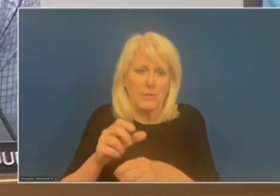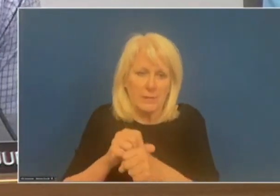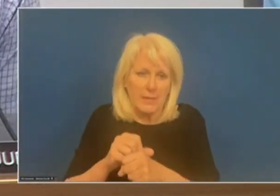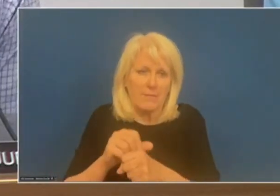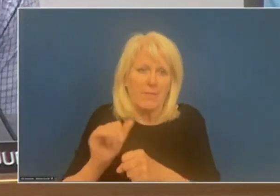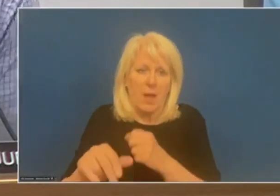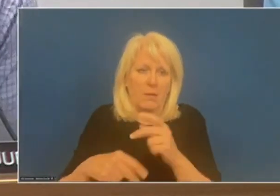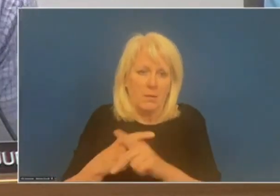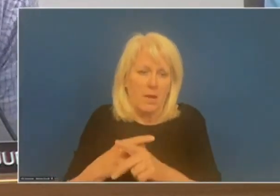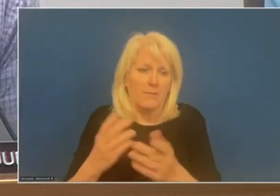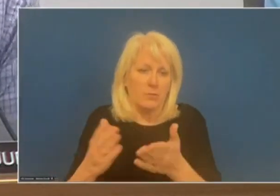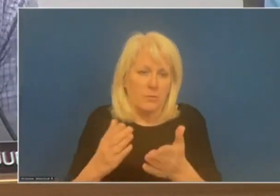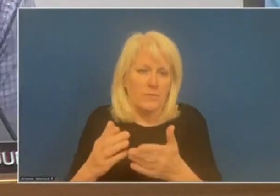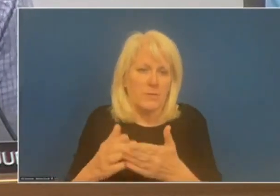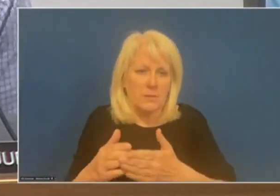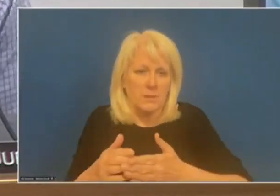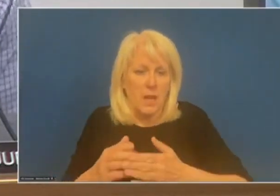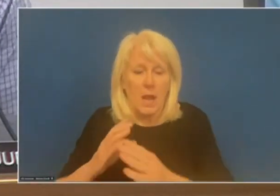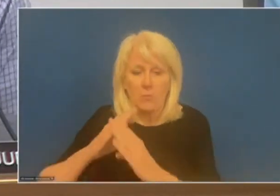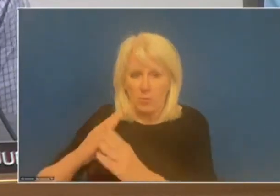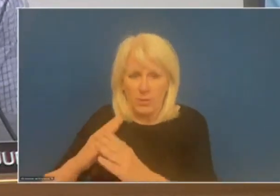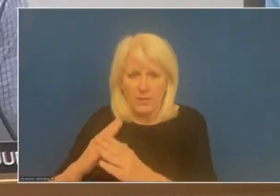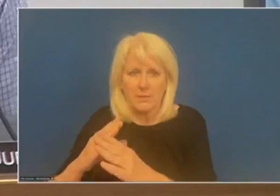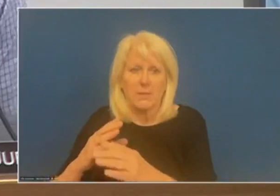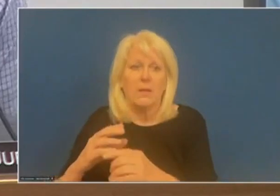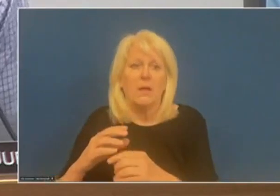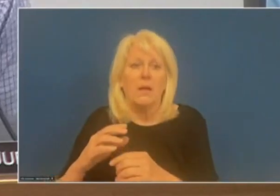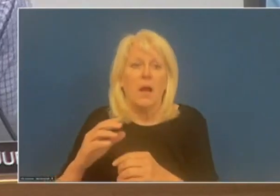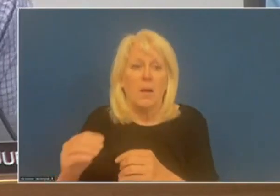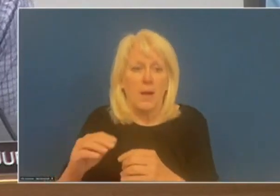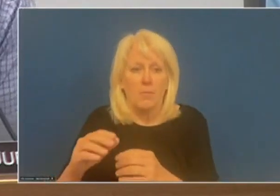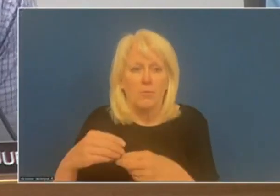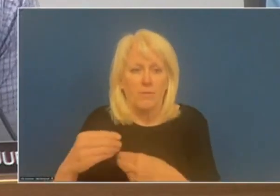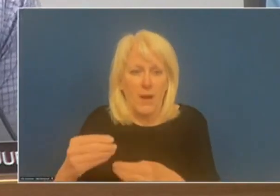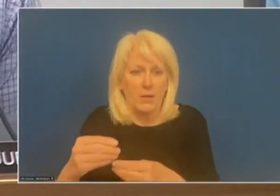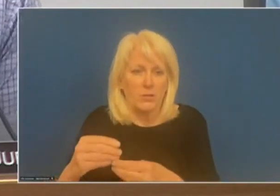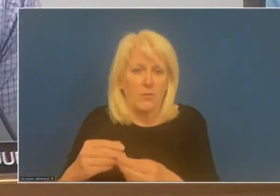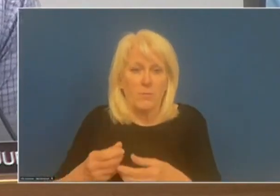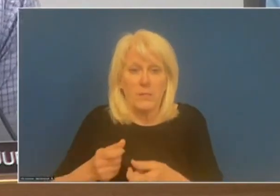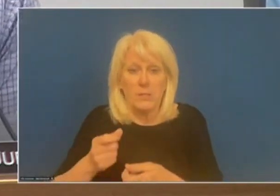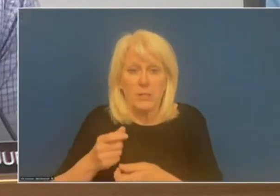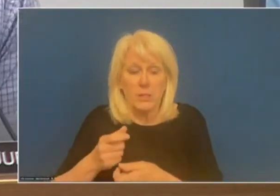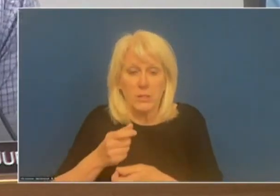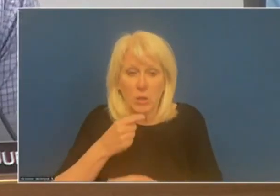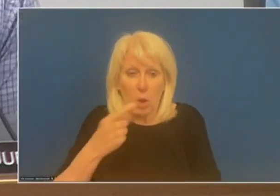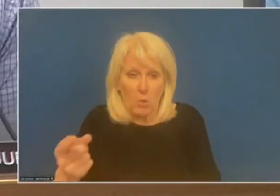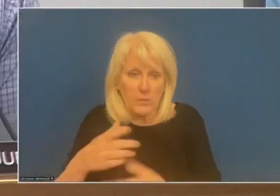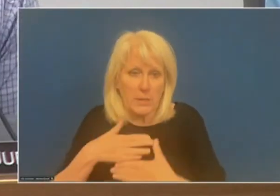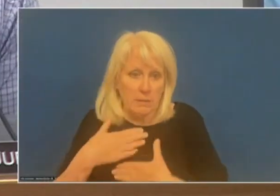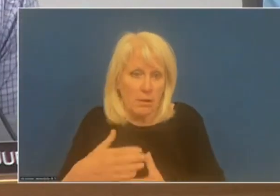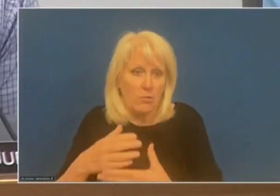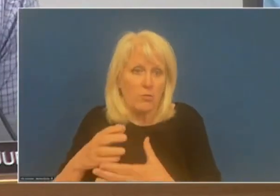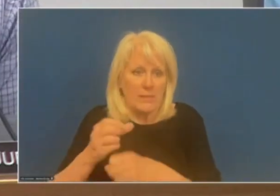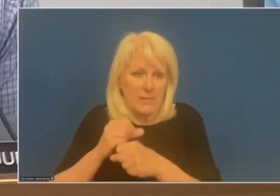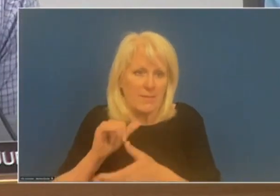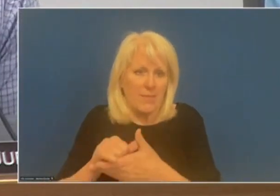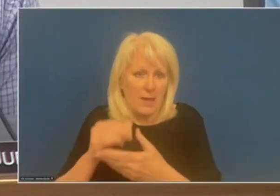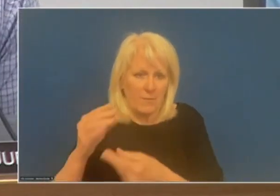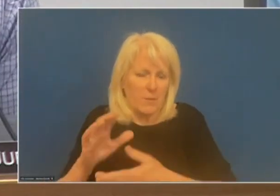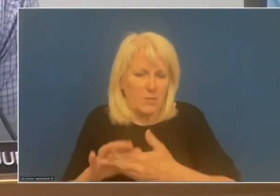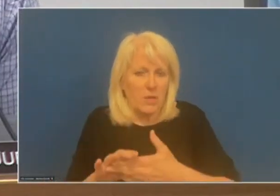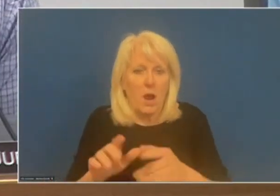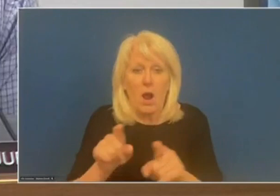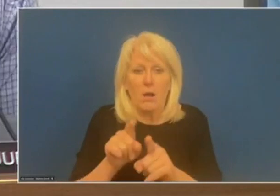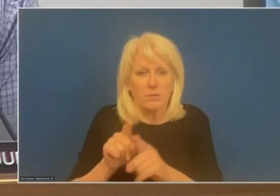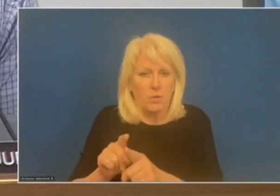against providers for disclosing the receipt of that information. It also changes the responsibility to provide grants to public